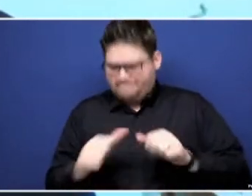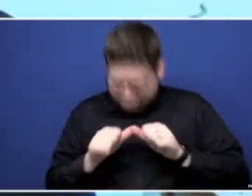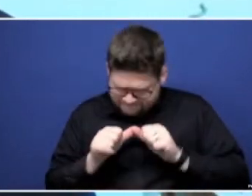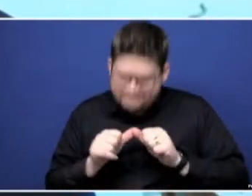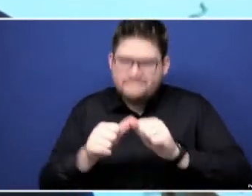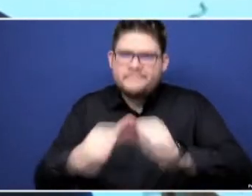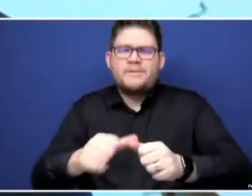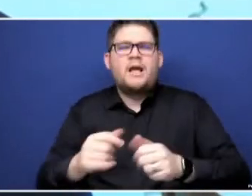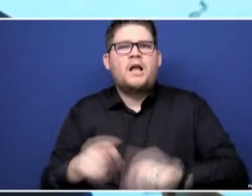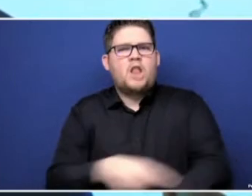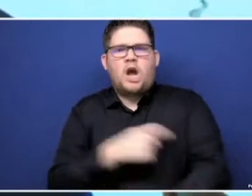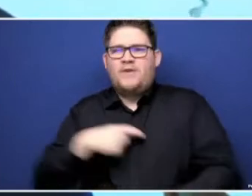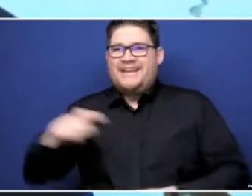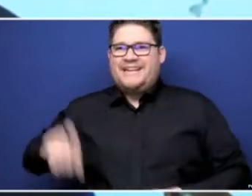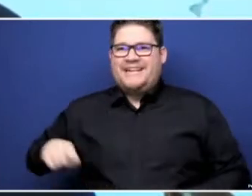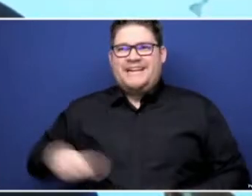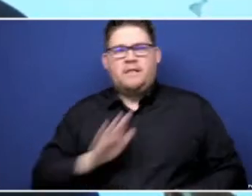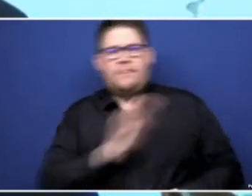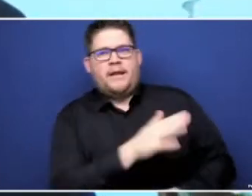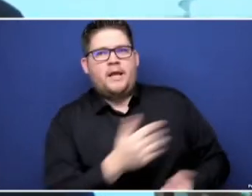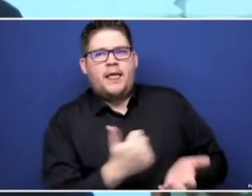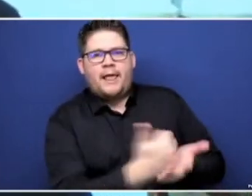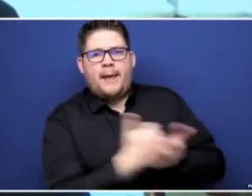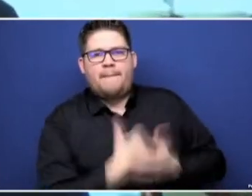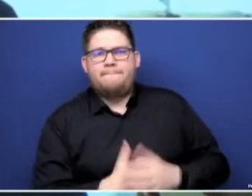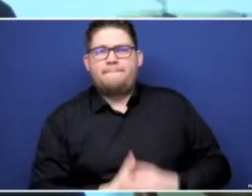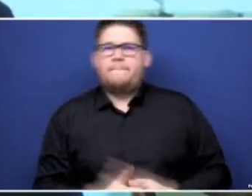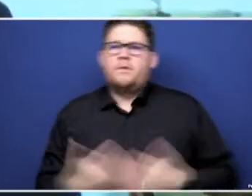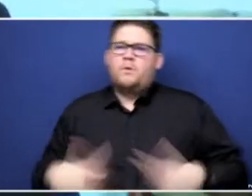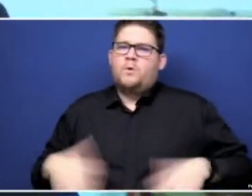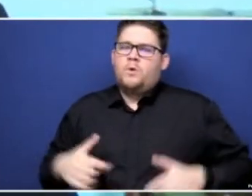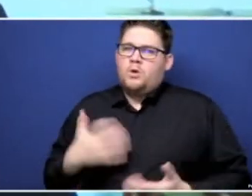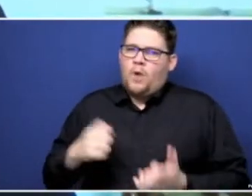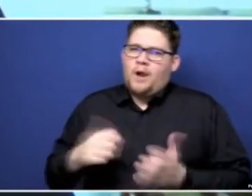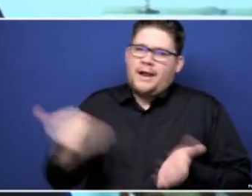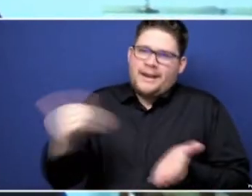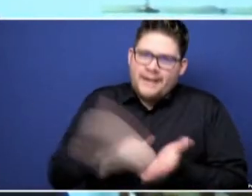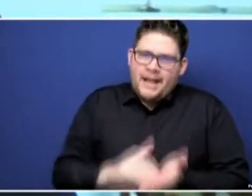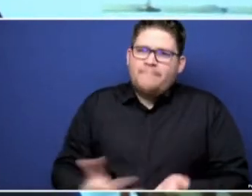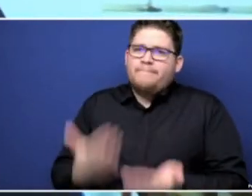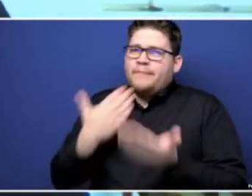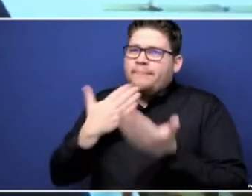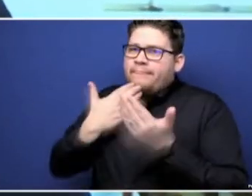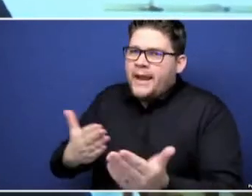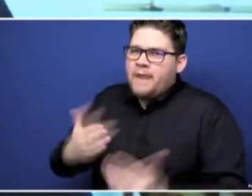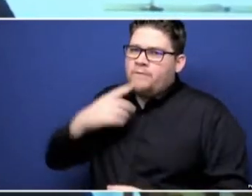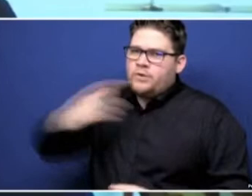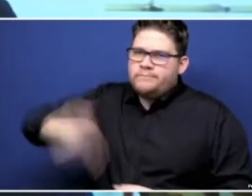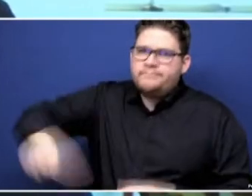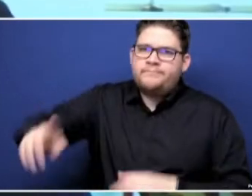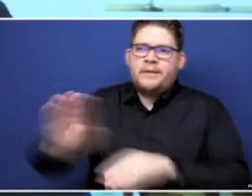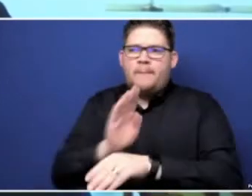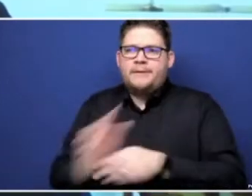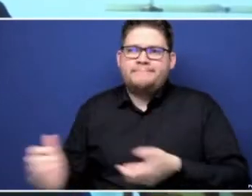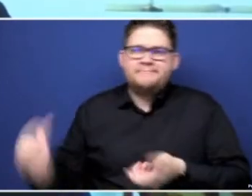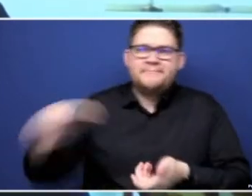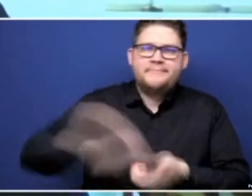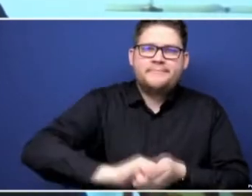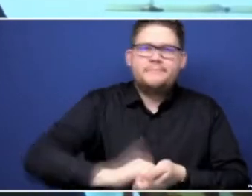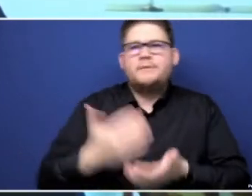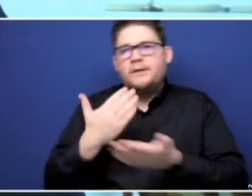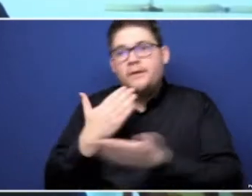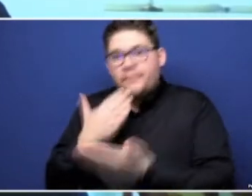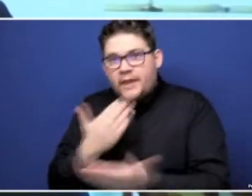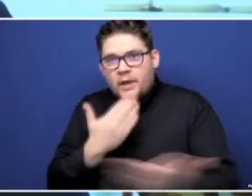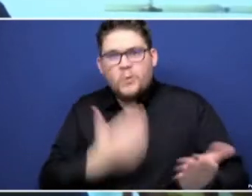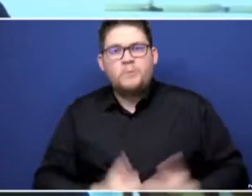healthcare workers, nurses, physicians, other professionals who are able, under the Dr. Bonnie Henry's provincial health order,